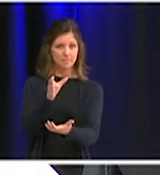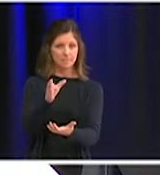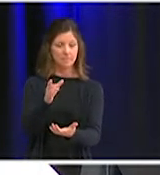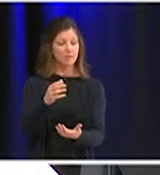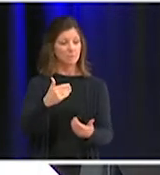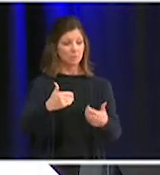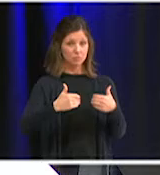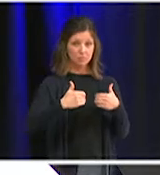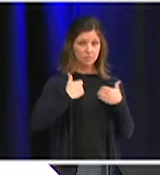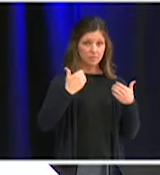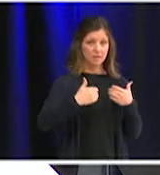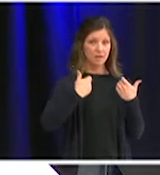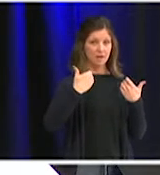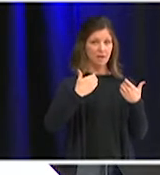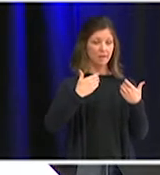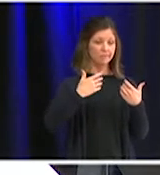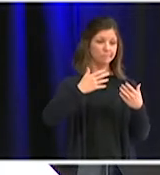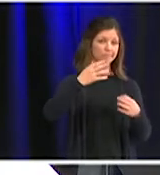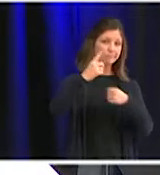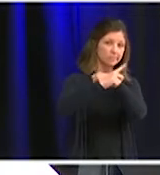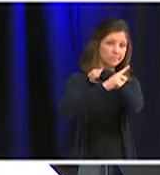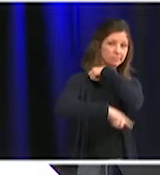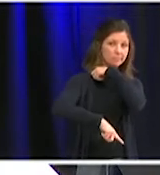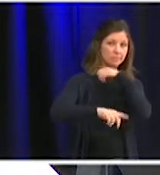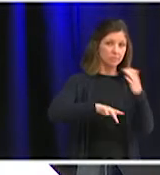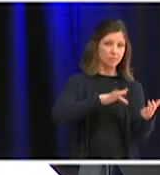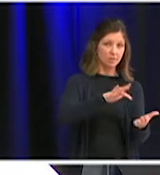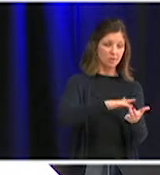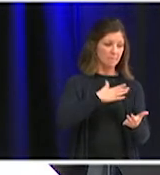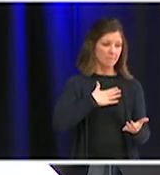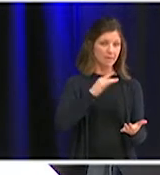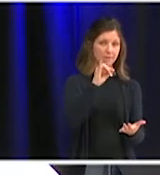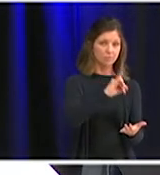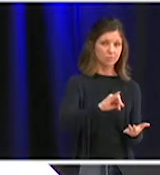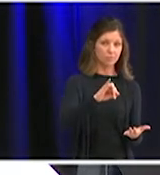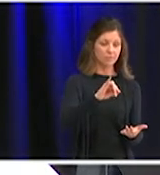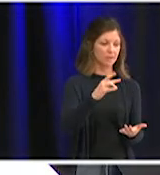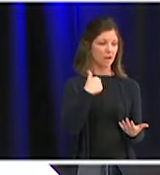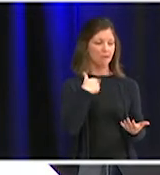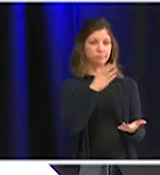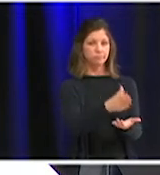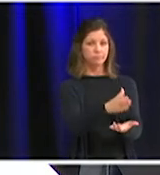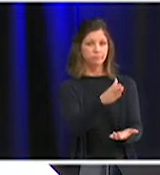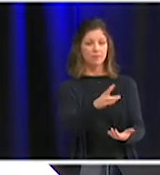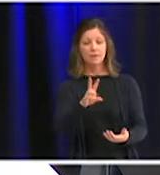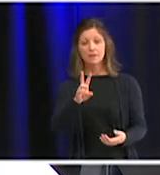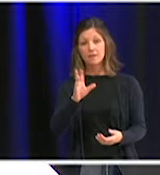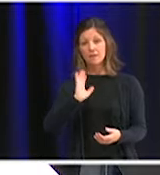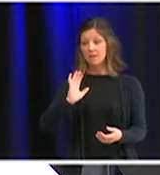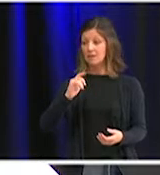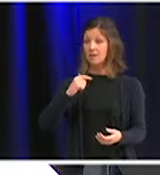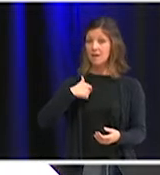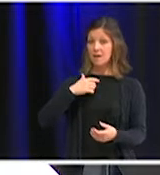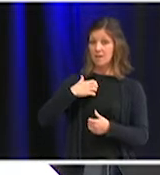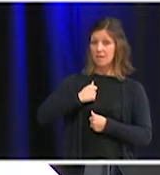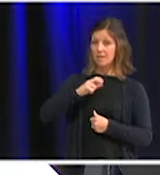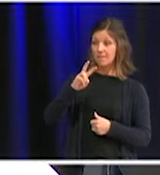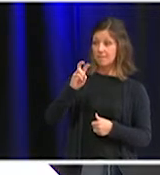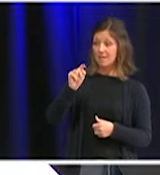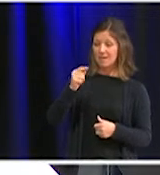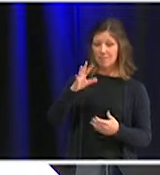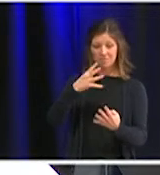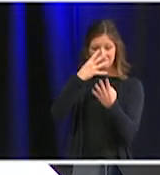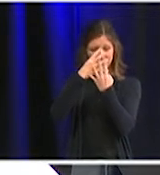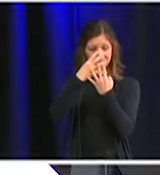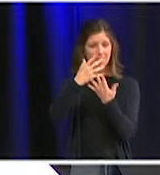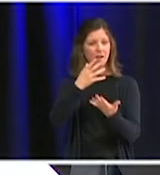you lose your child health insurance benefits. And once a veteran goes into our jails, they lose their veterans benefits.